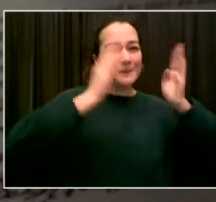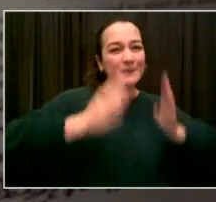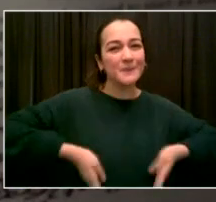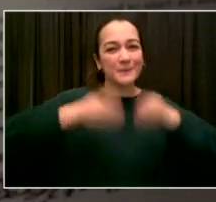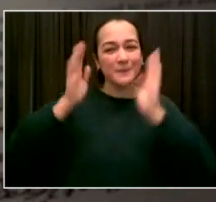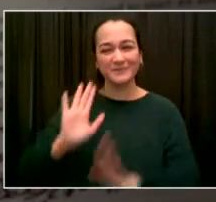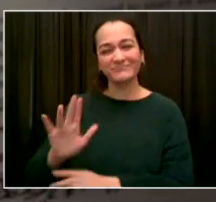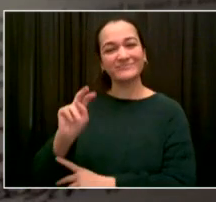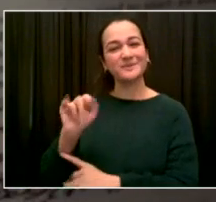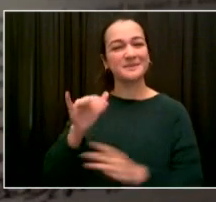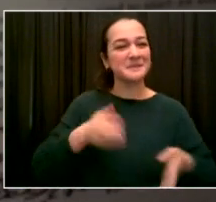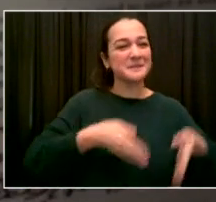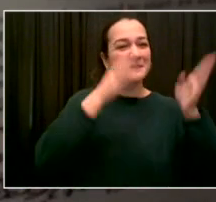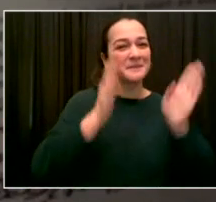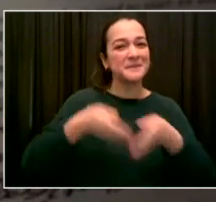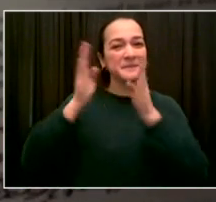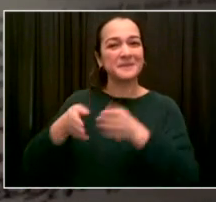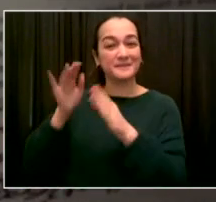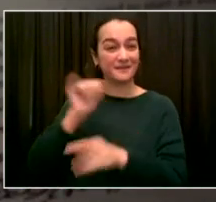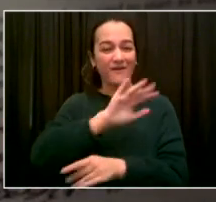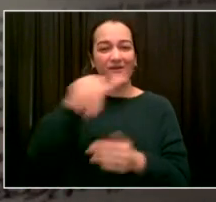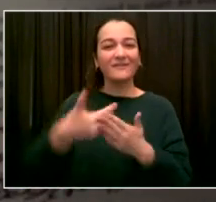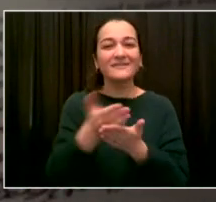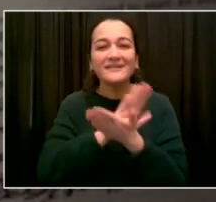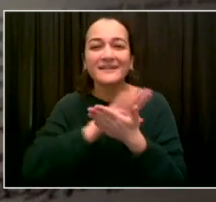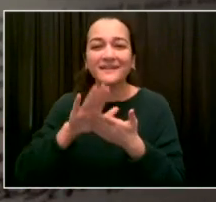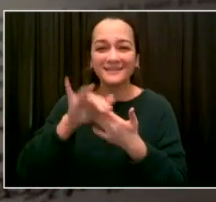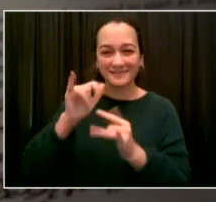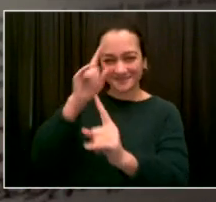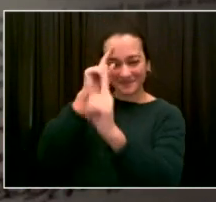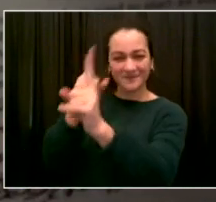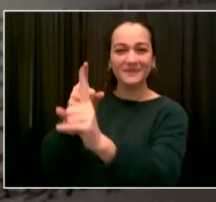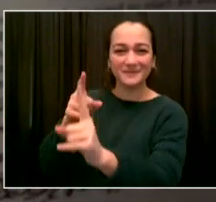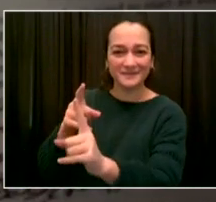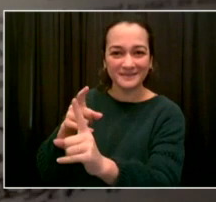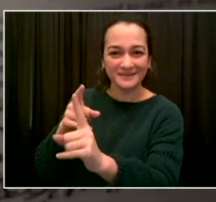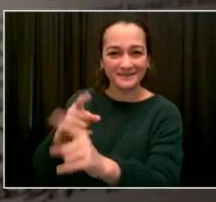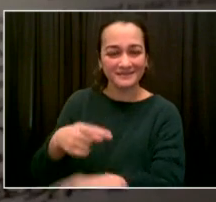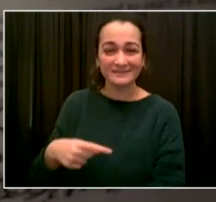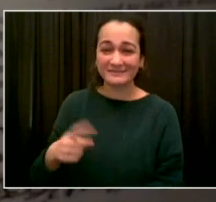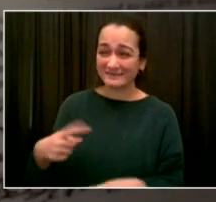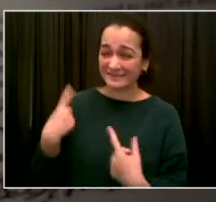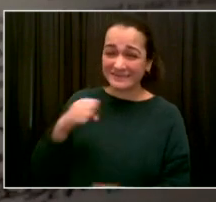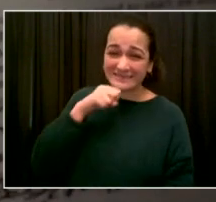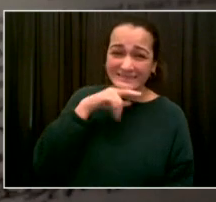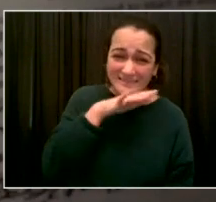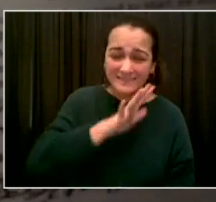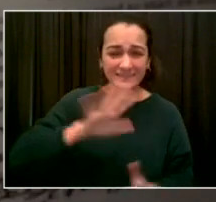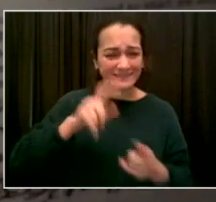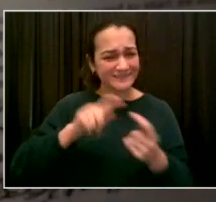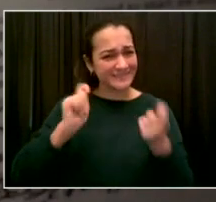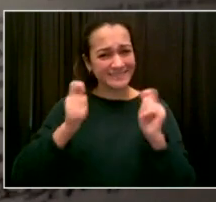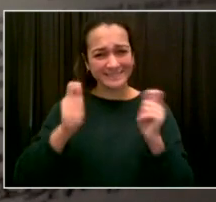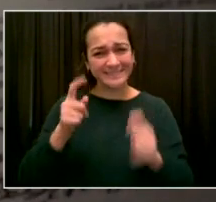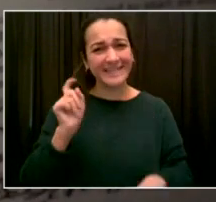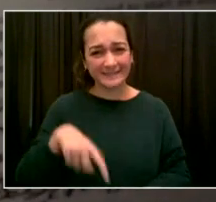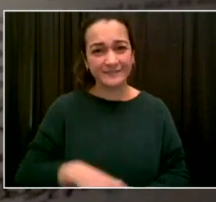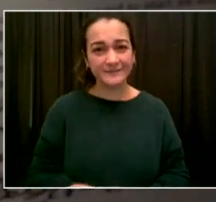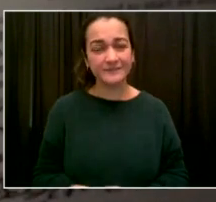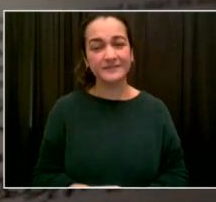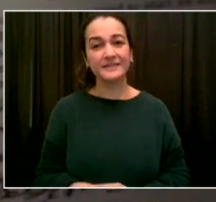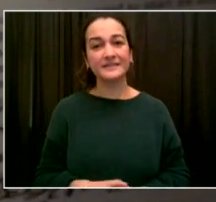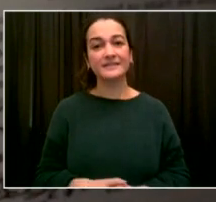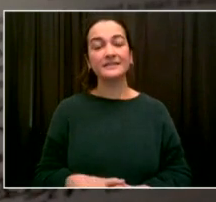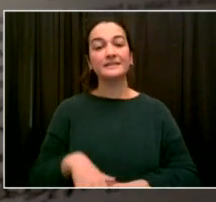of commerce. Most of the big companies in the world now have announced that they're in the process of moving